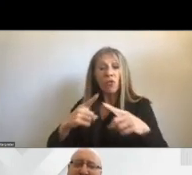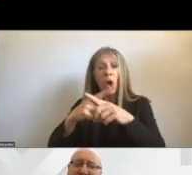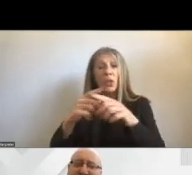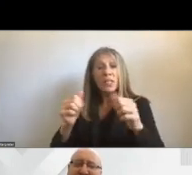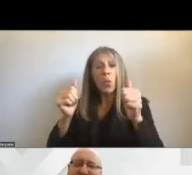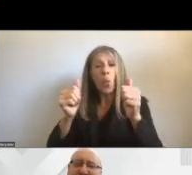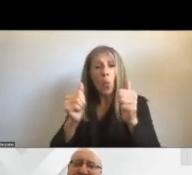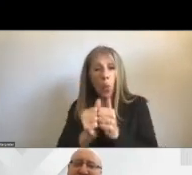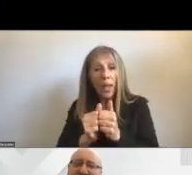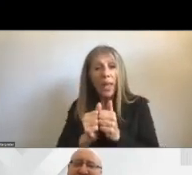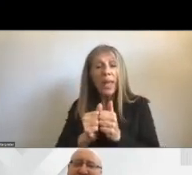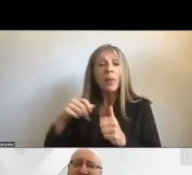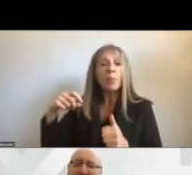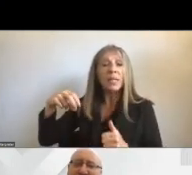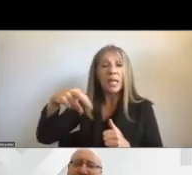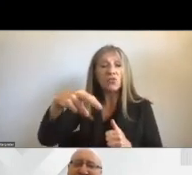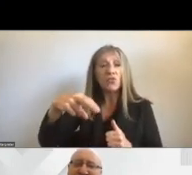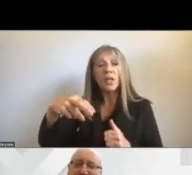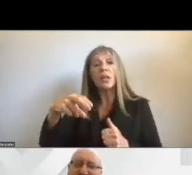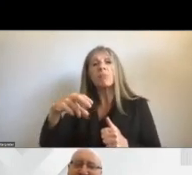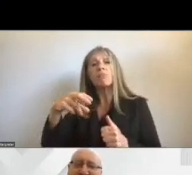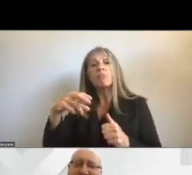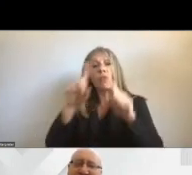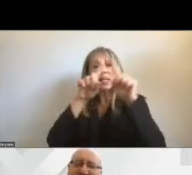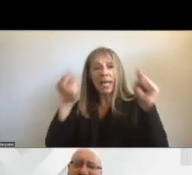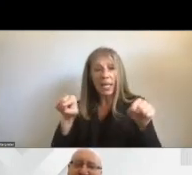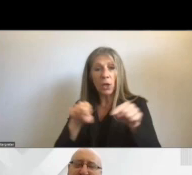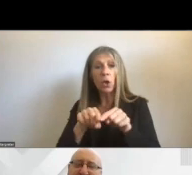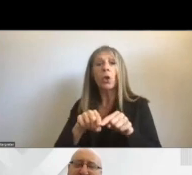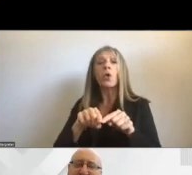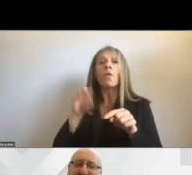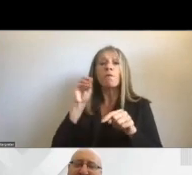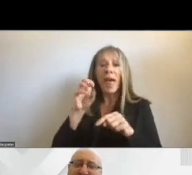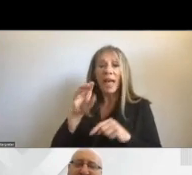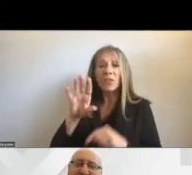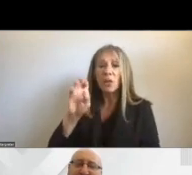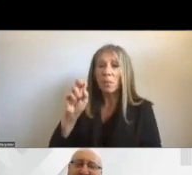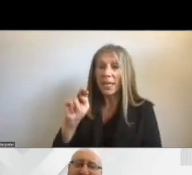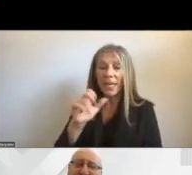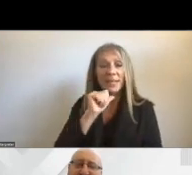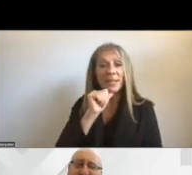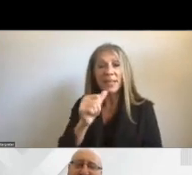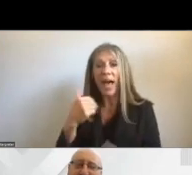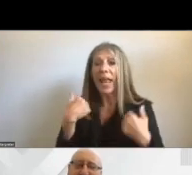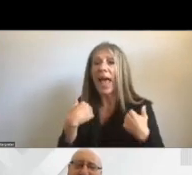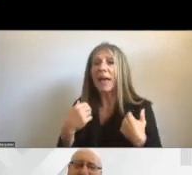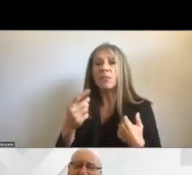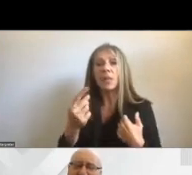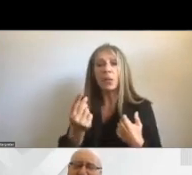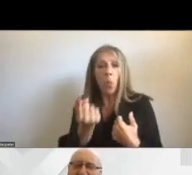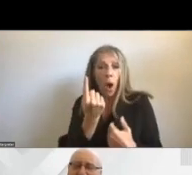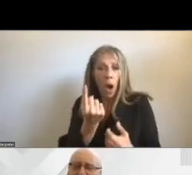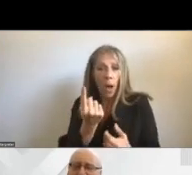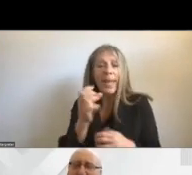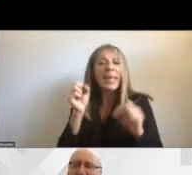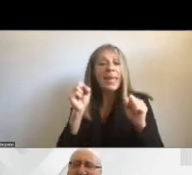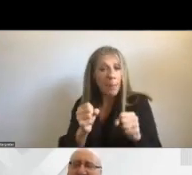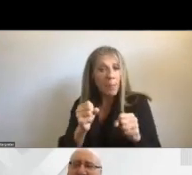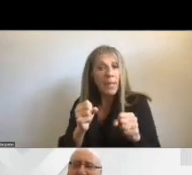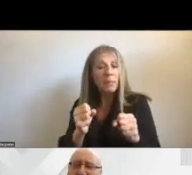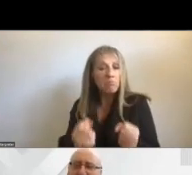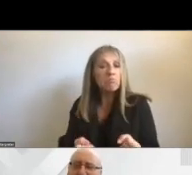devices or traffic signals. Detectable warning surfaces must be provided on the pedestrian